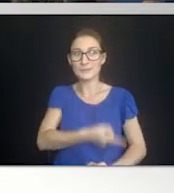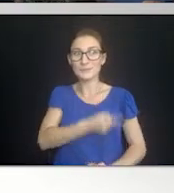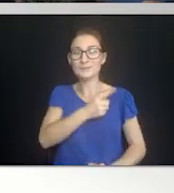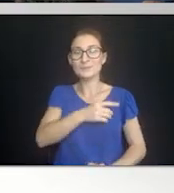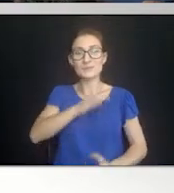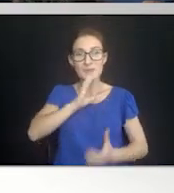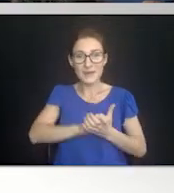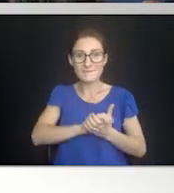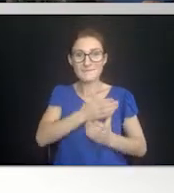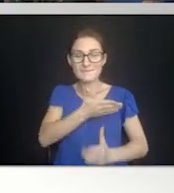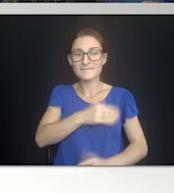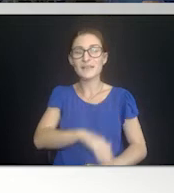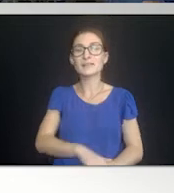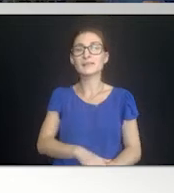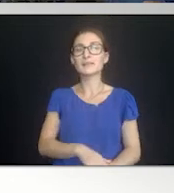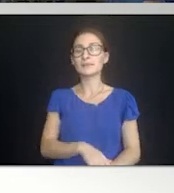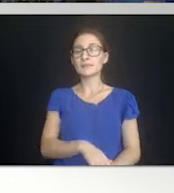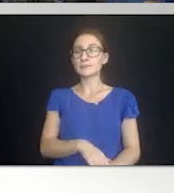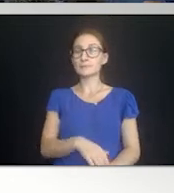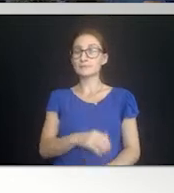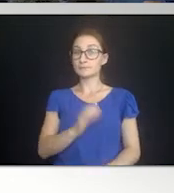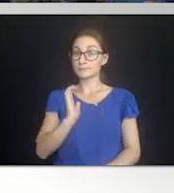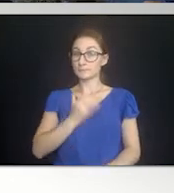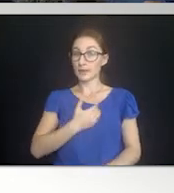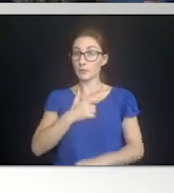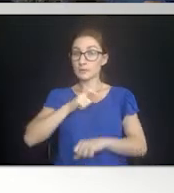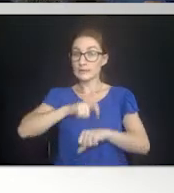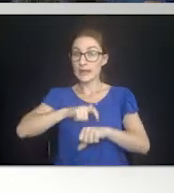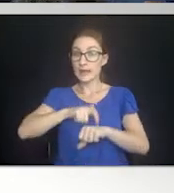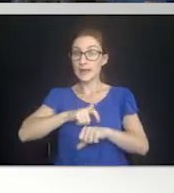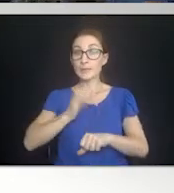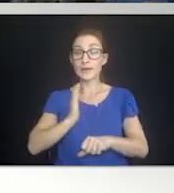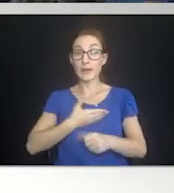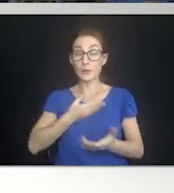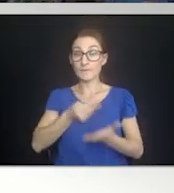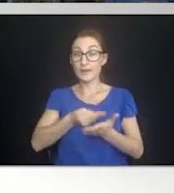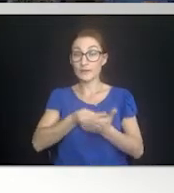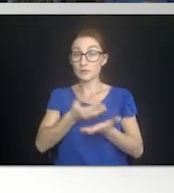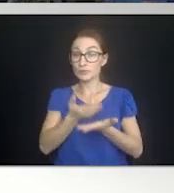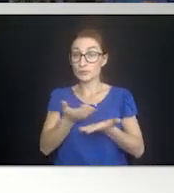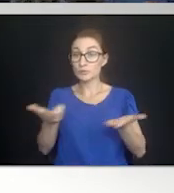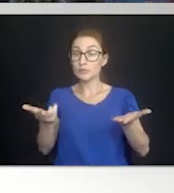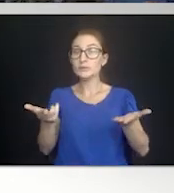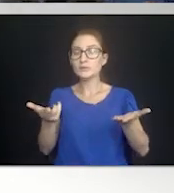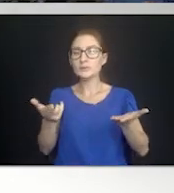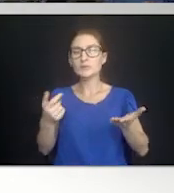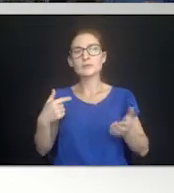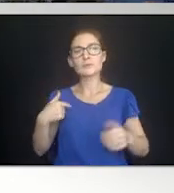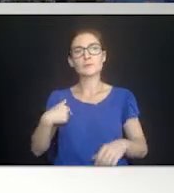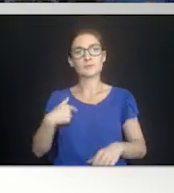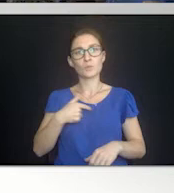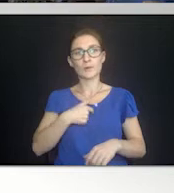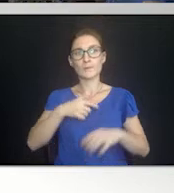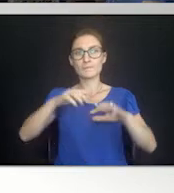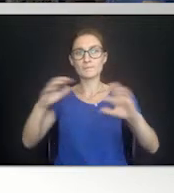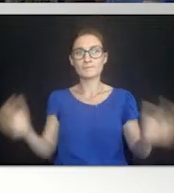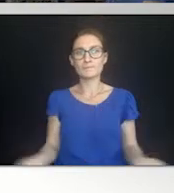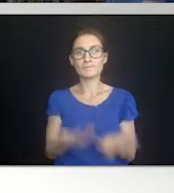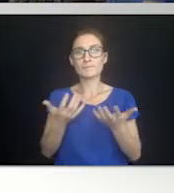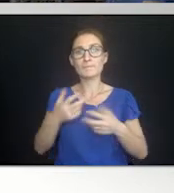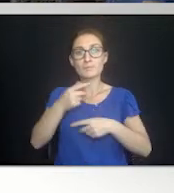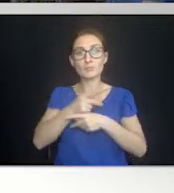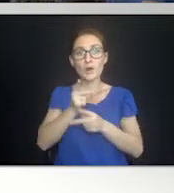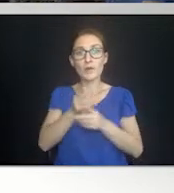her, decided to spend some of our time and financial resources on bringing